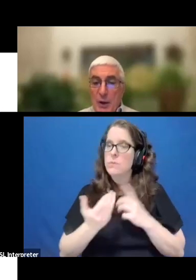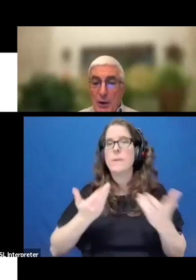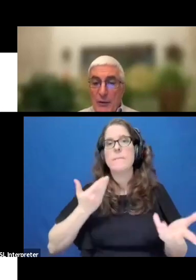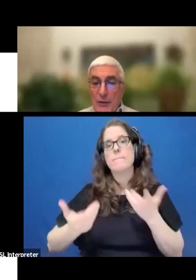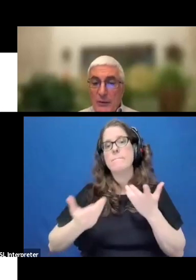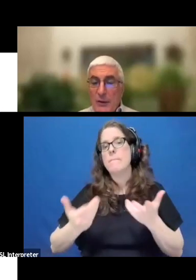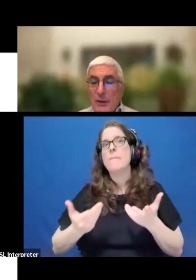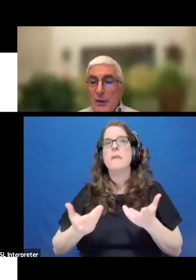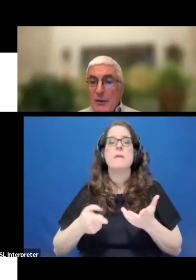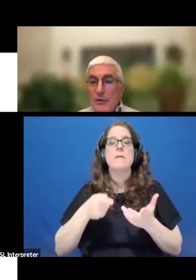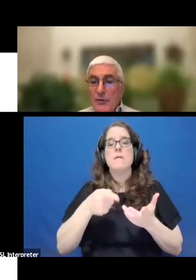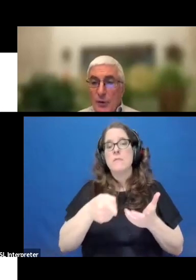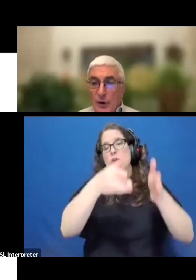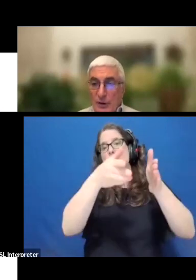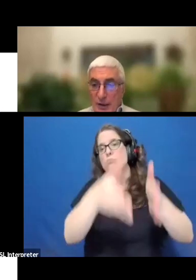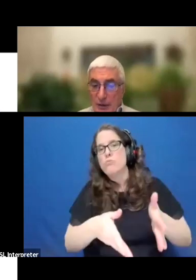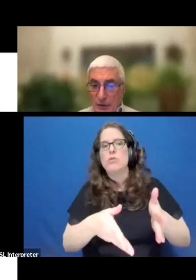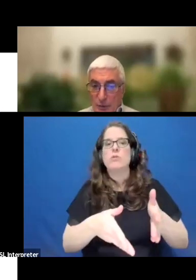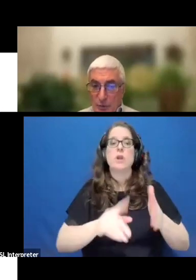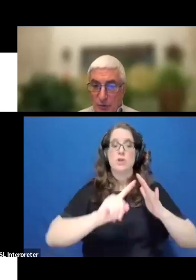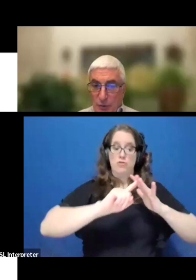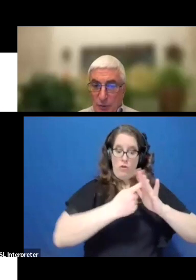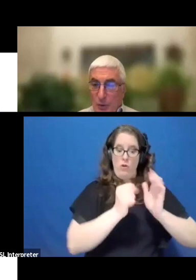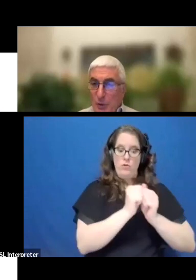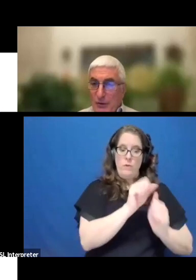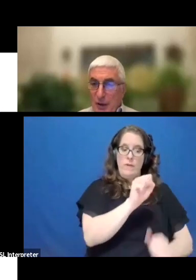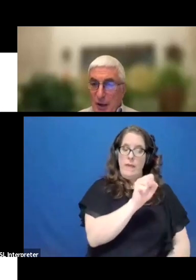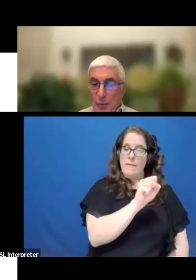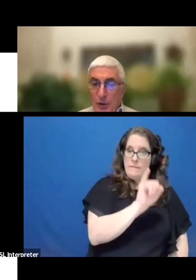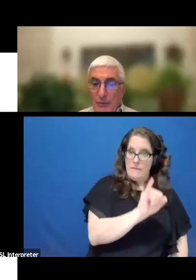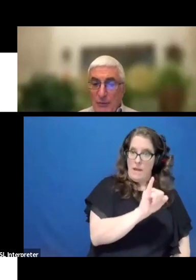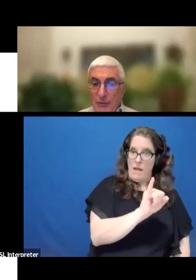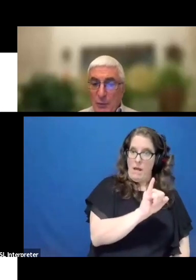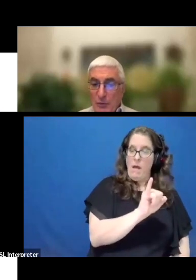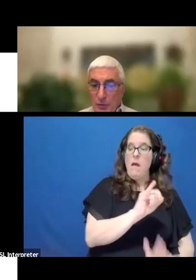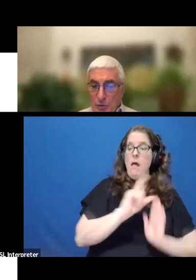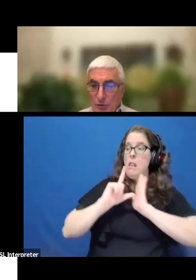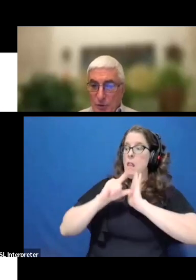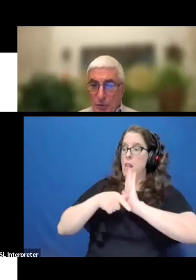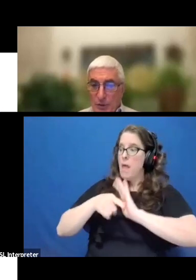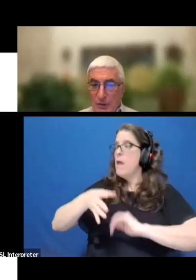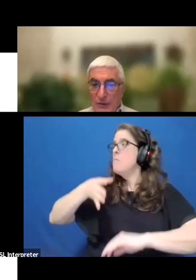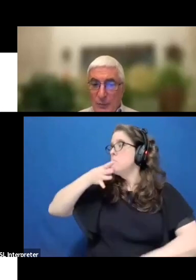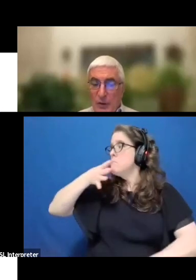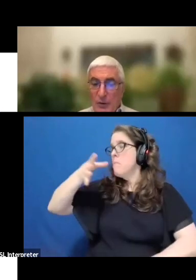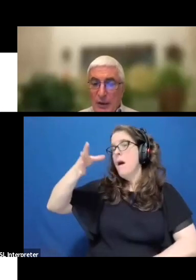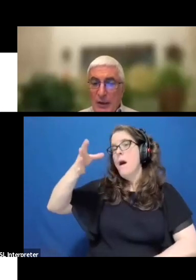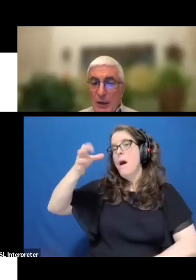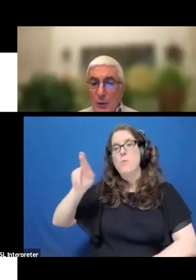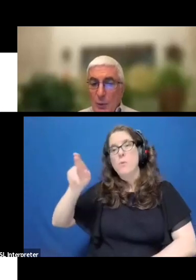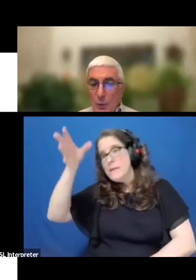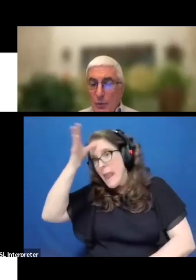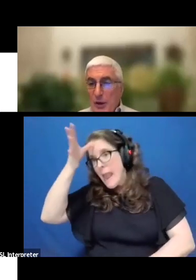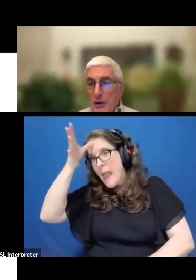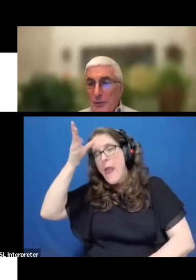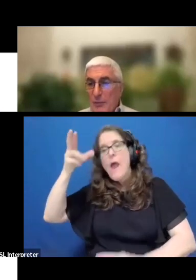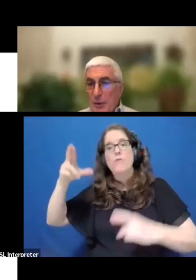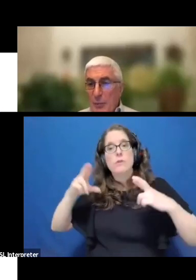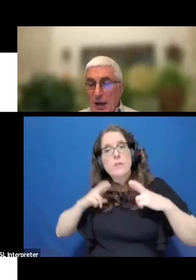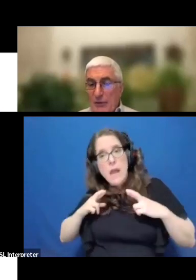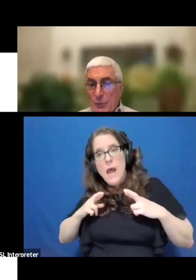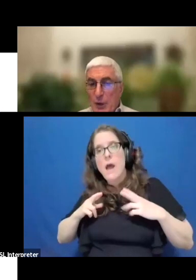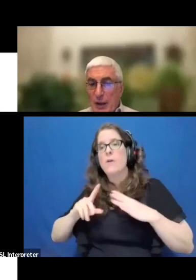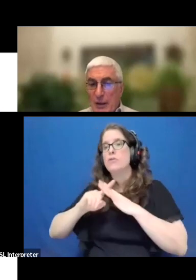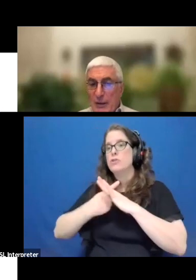a parent start getting Social Security retirement or Social Security disability, or the parent